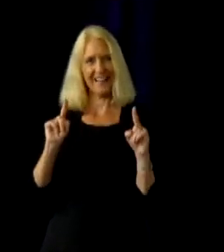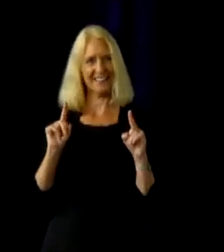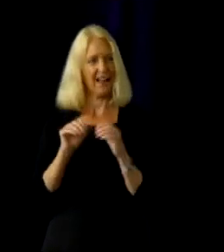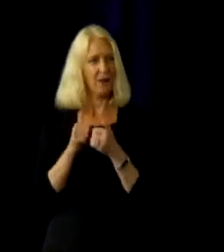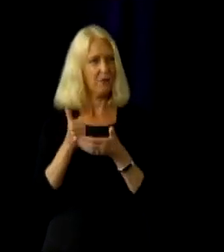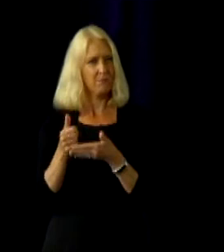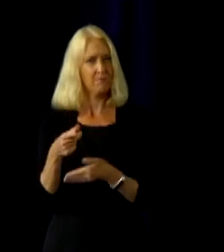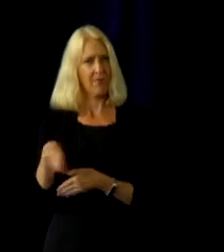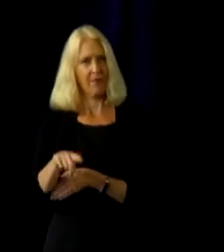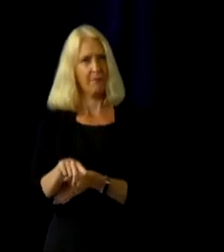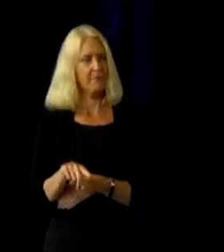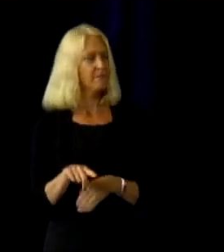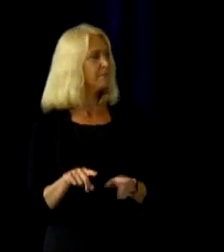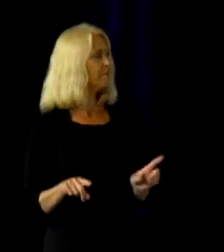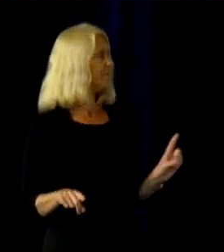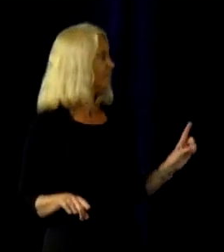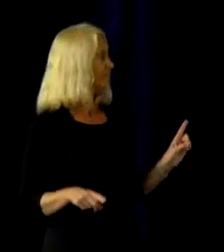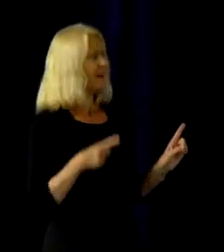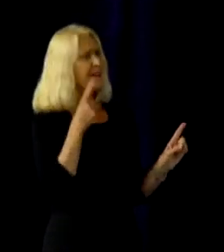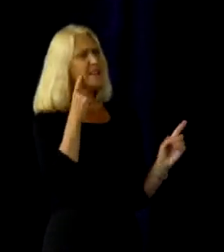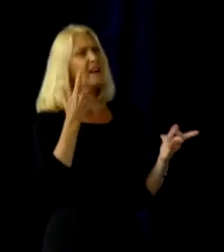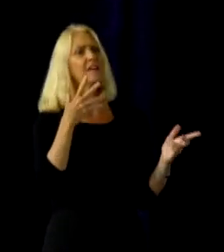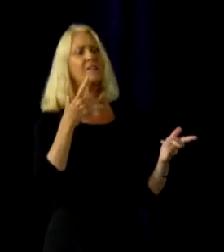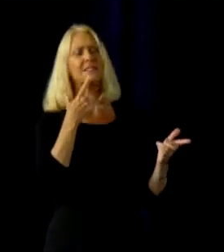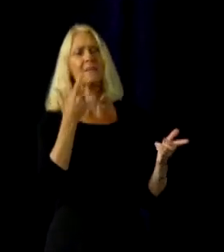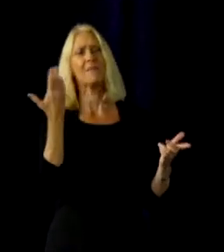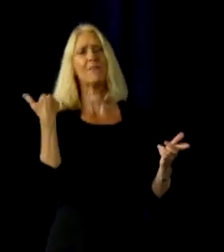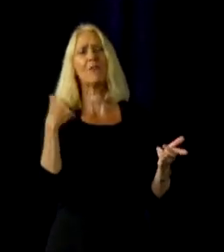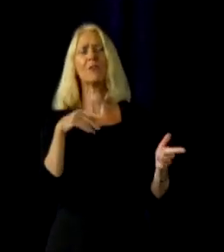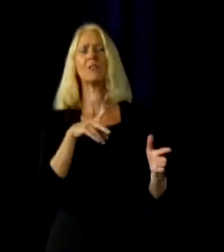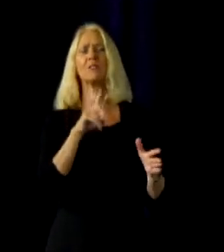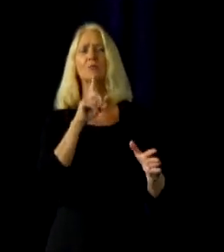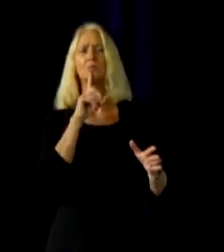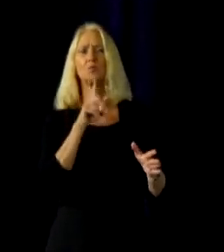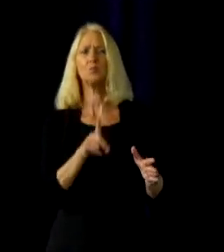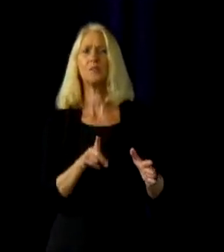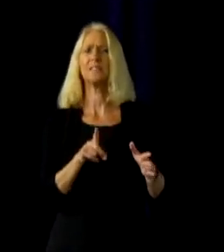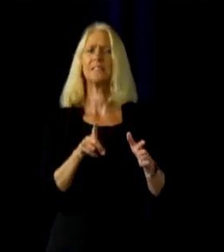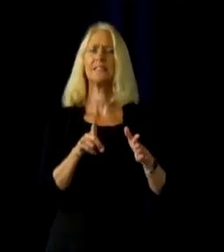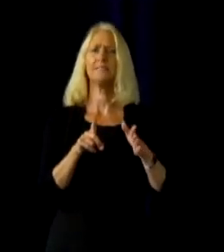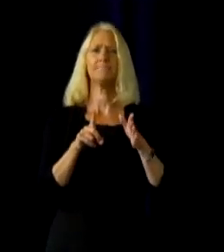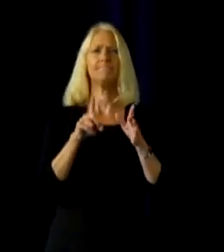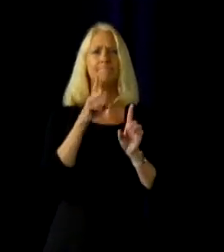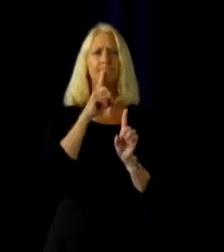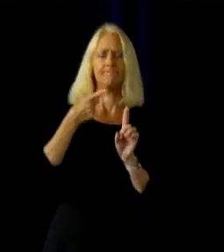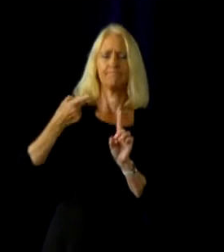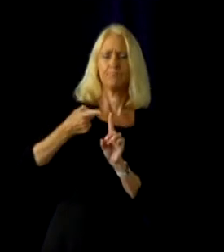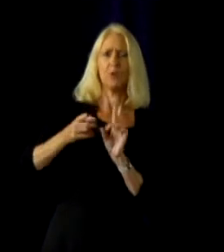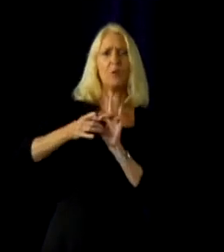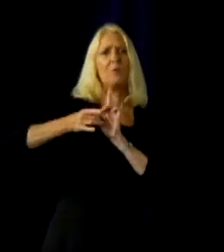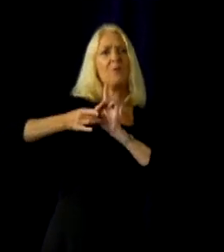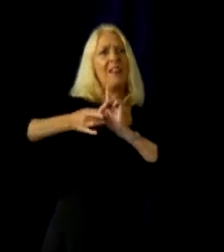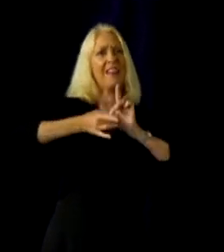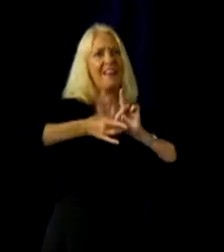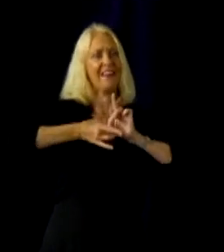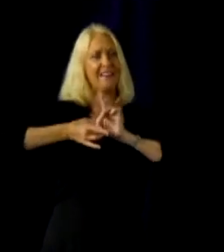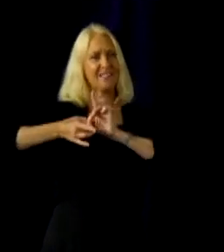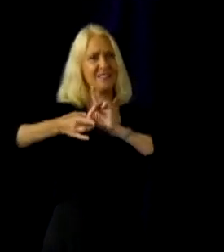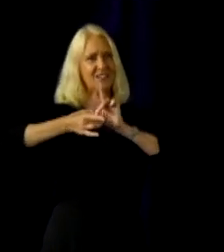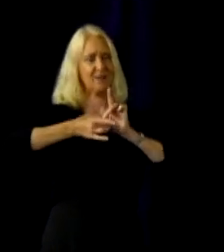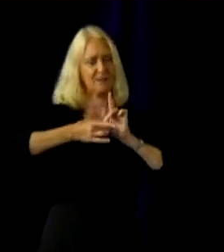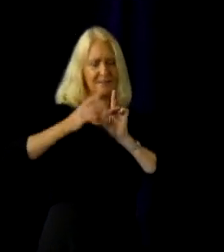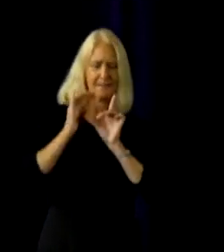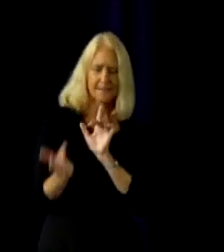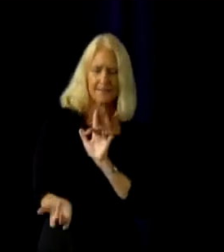I think I alluded to that earlier. It's truly about the relationship, making the connection. You know, when you